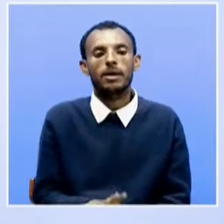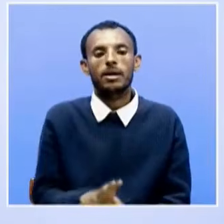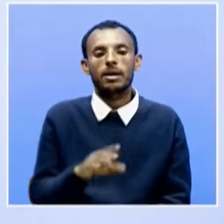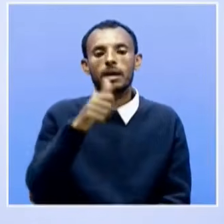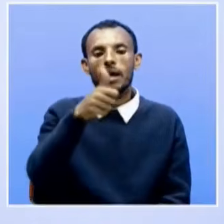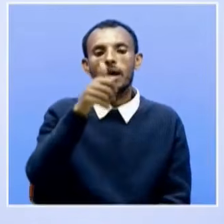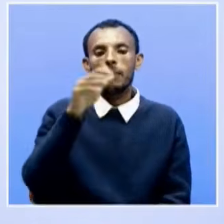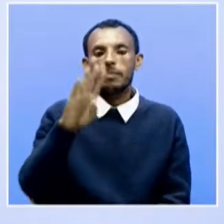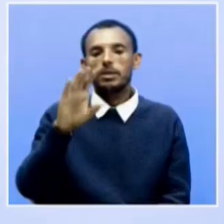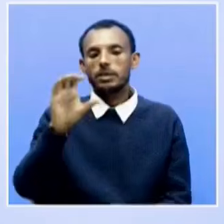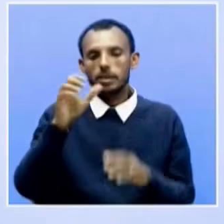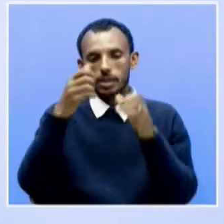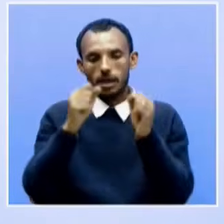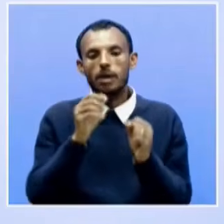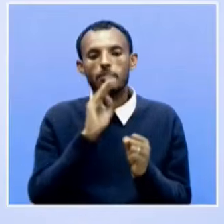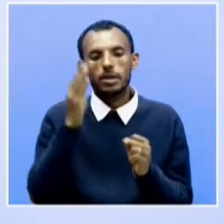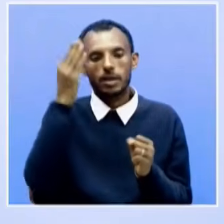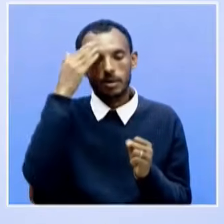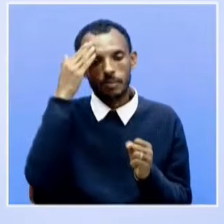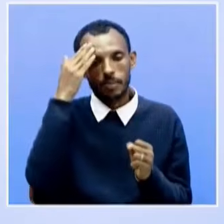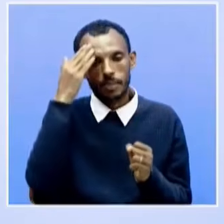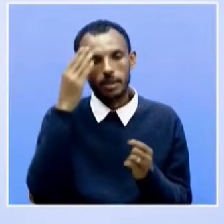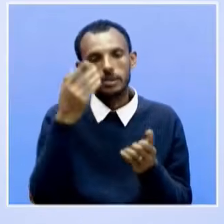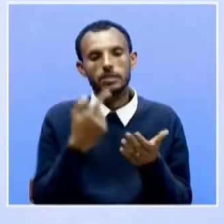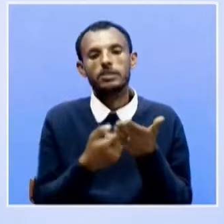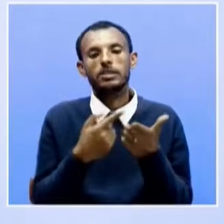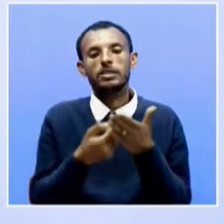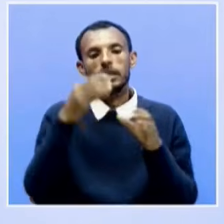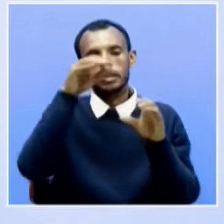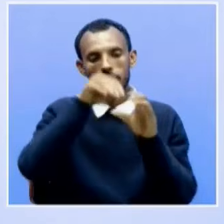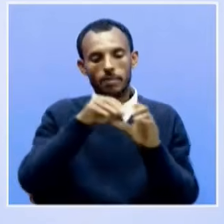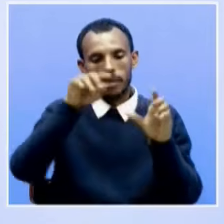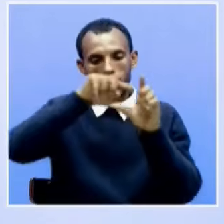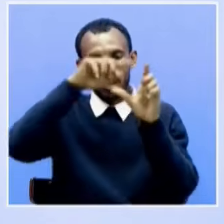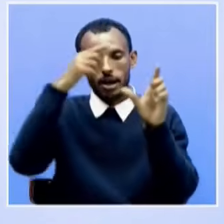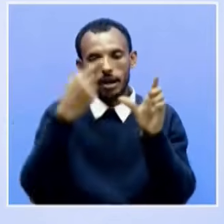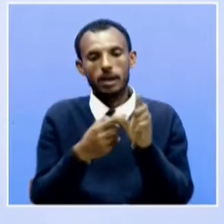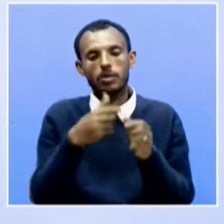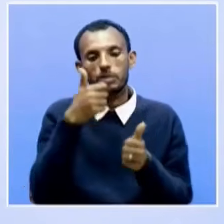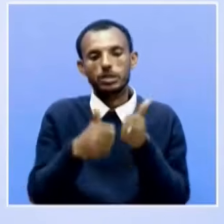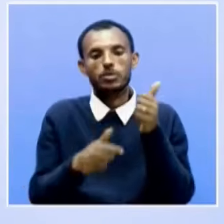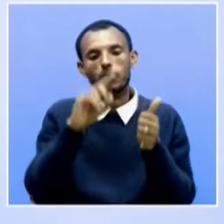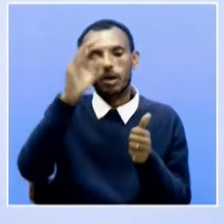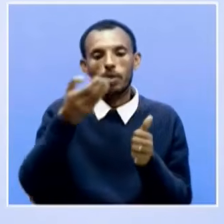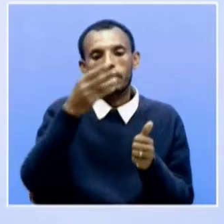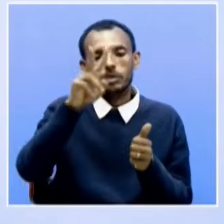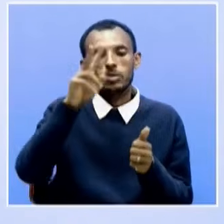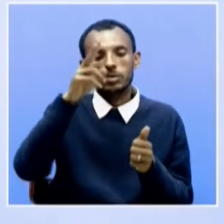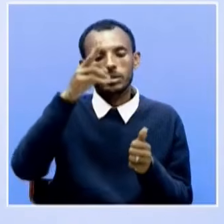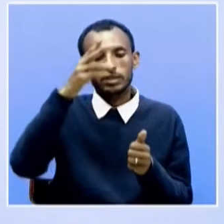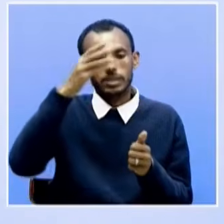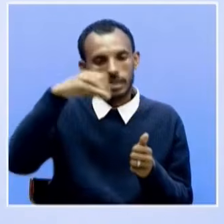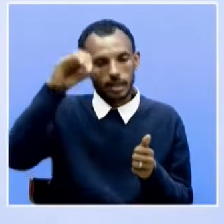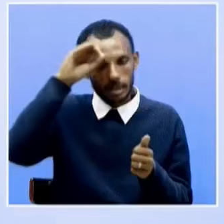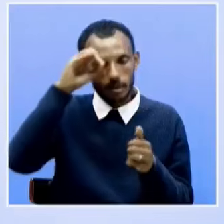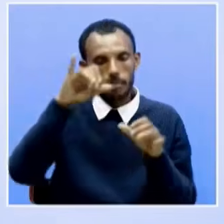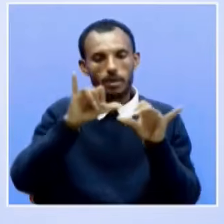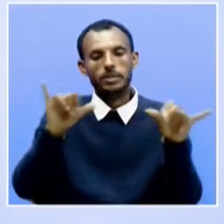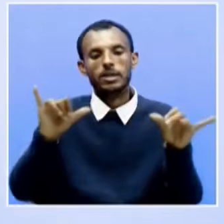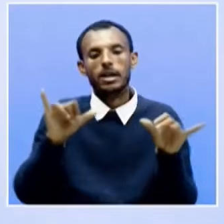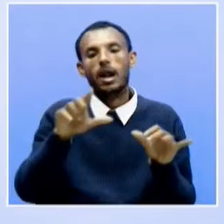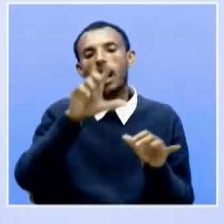B, C can be known. Because this is inscribed angle, which is half of the degree measure of the arc subtending